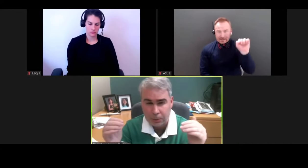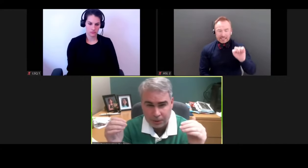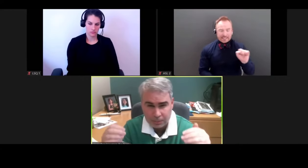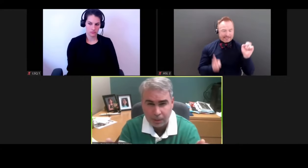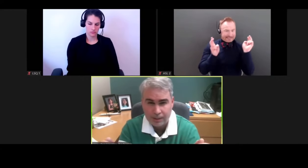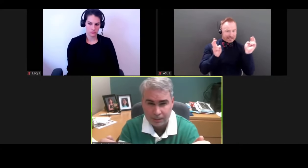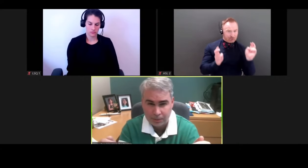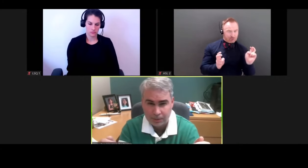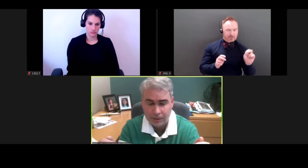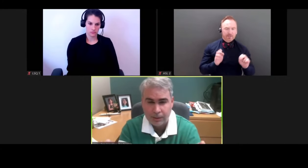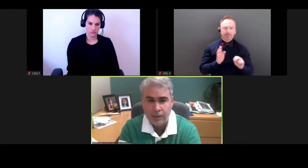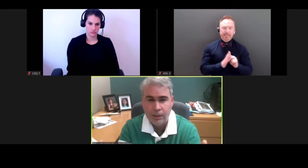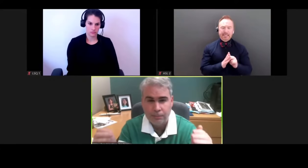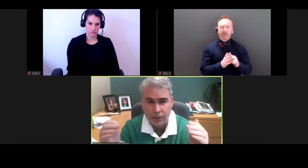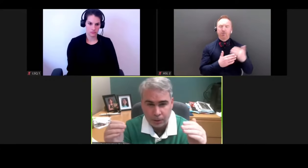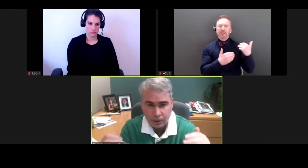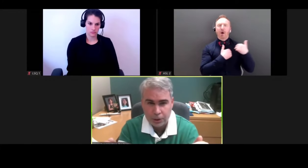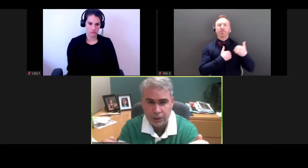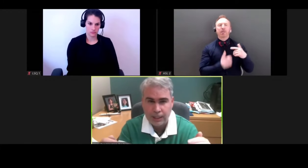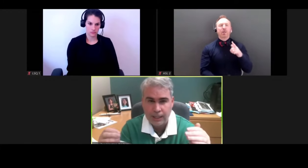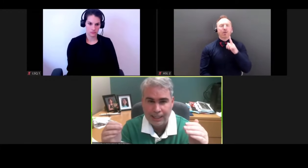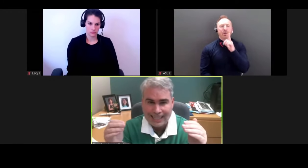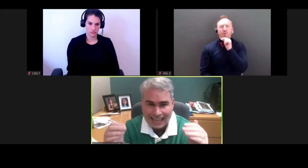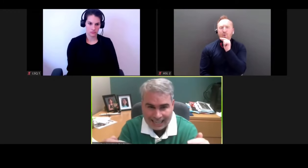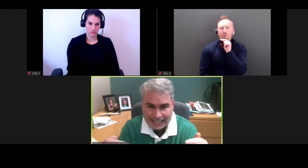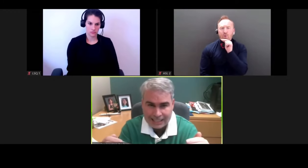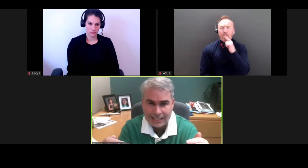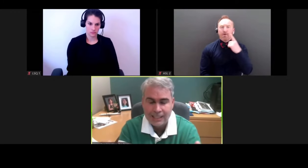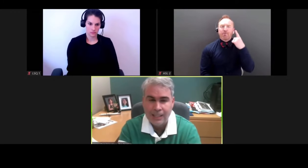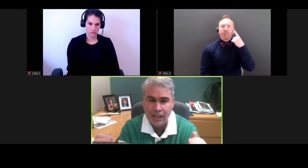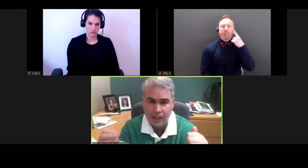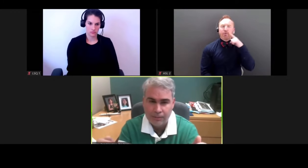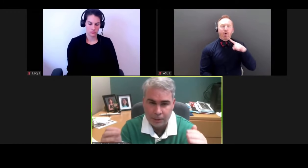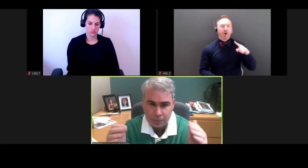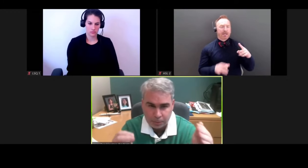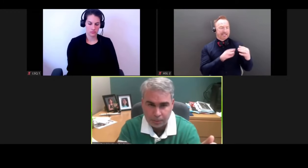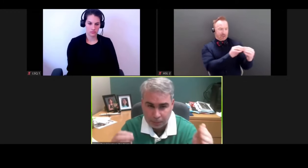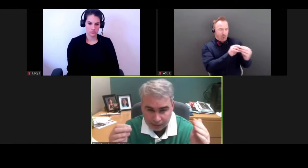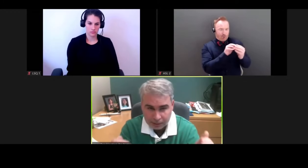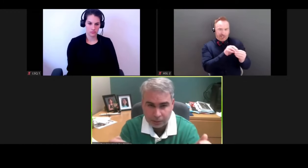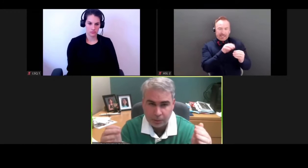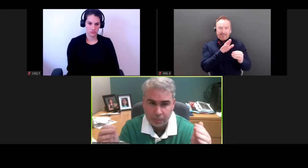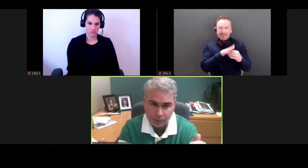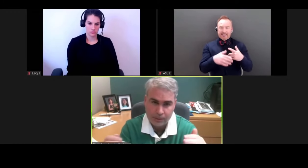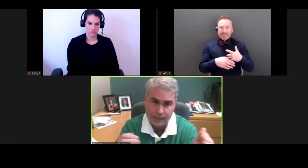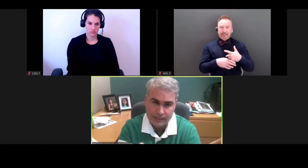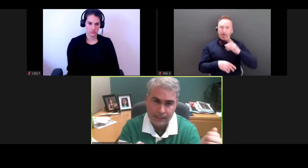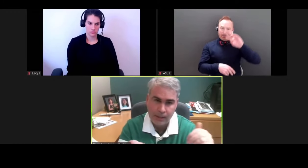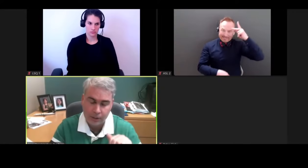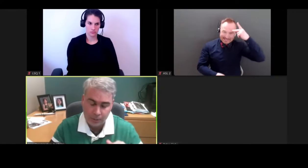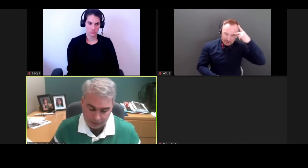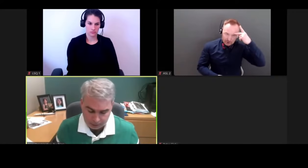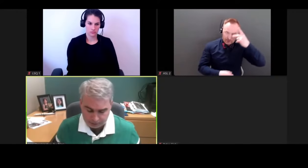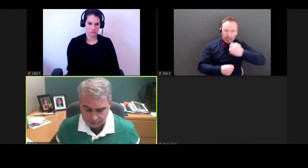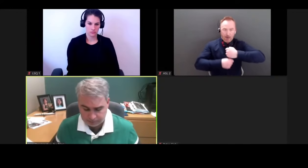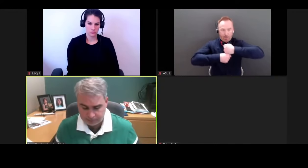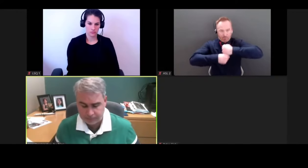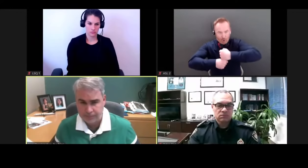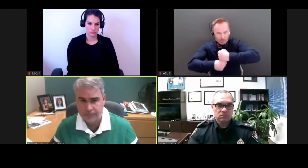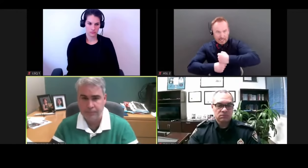is responsible for negotiating an end of this political protest and